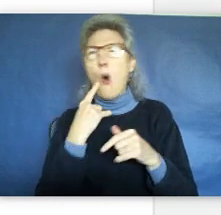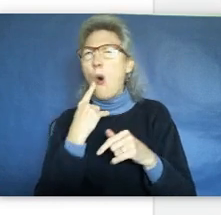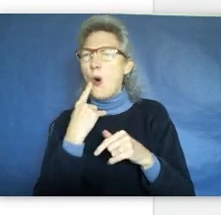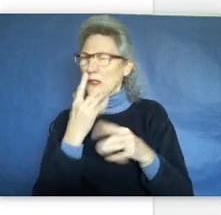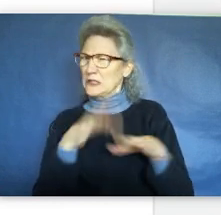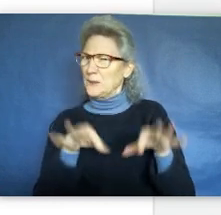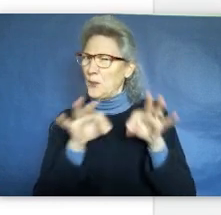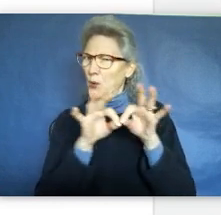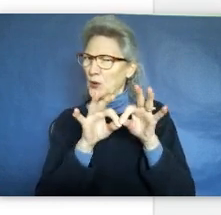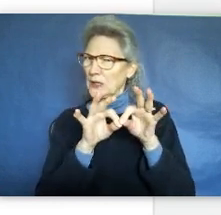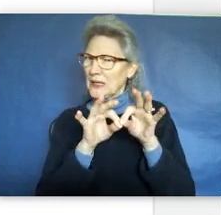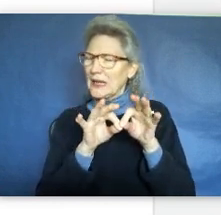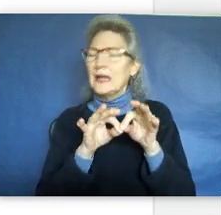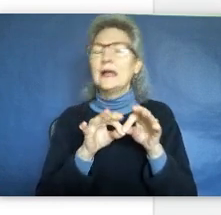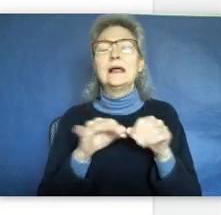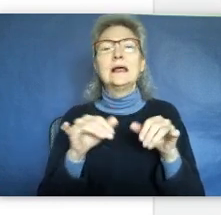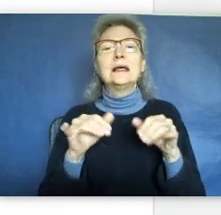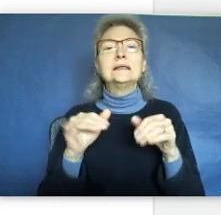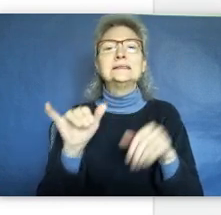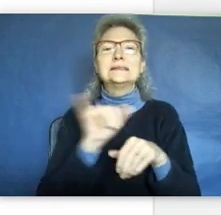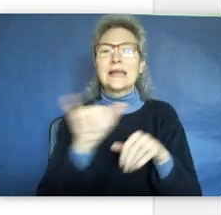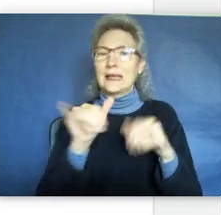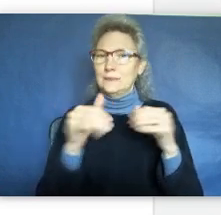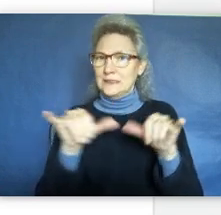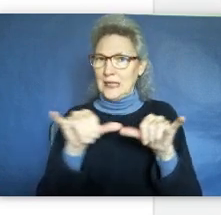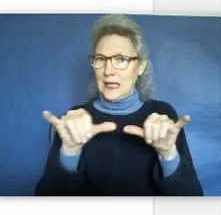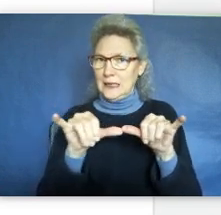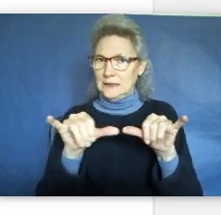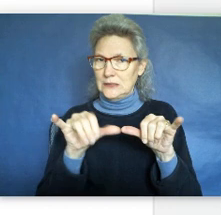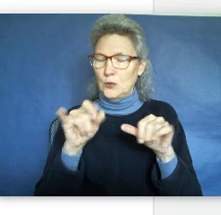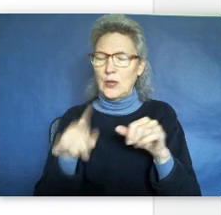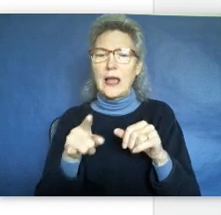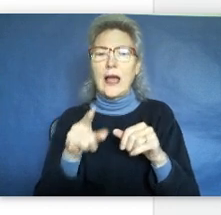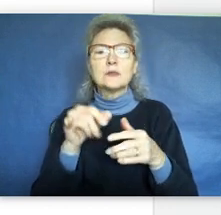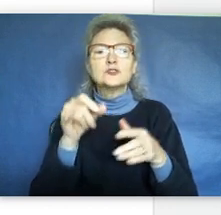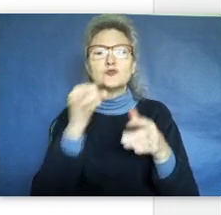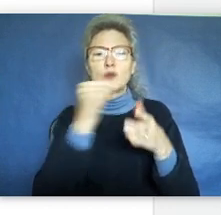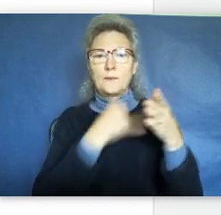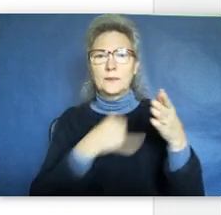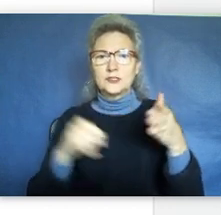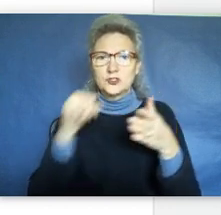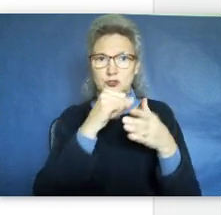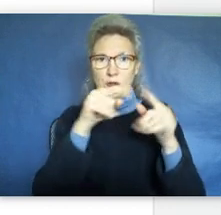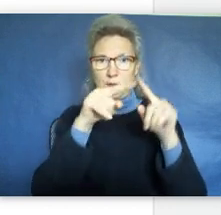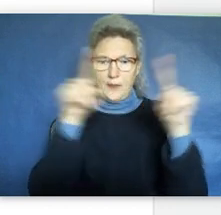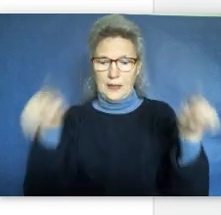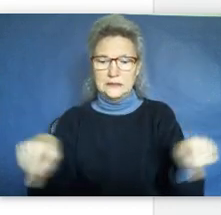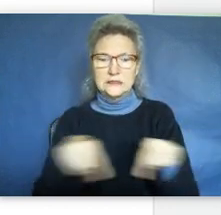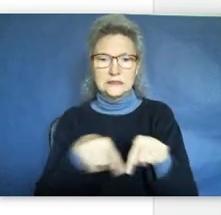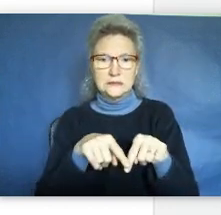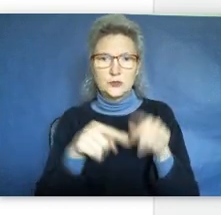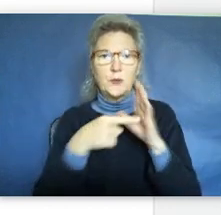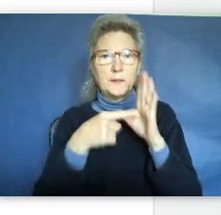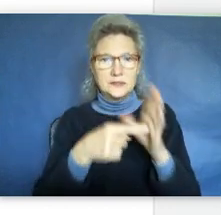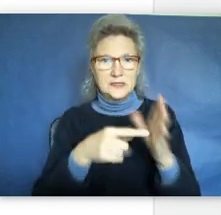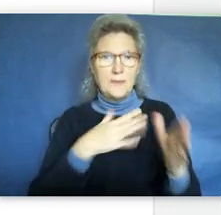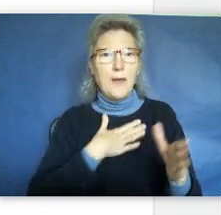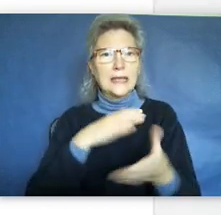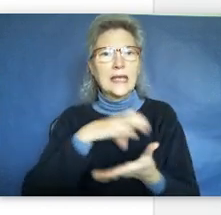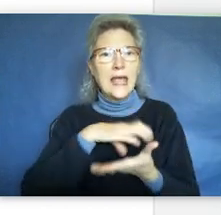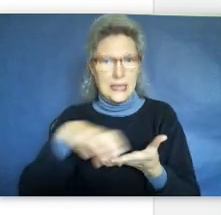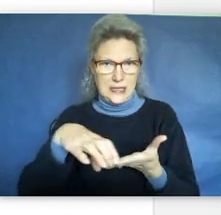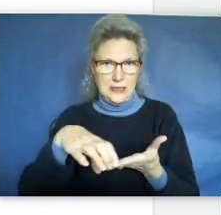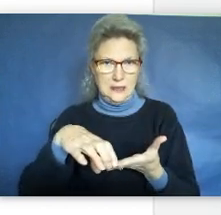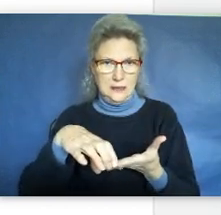model to model equivalency. So we're going to go ahead, and I'm just going to draw a box. This box represents